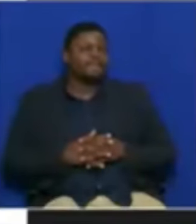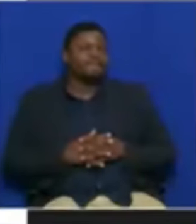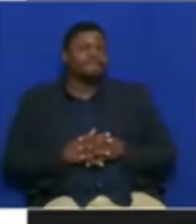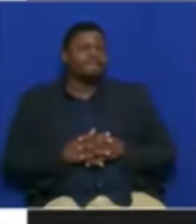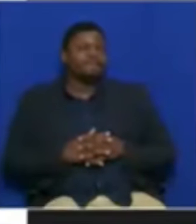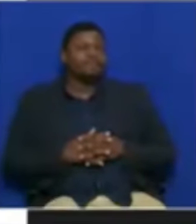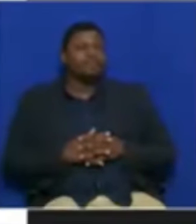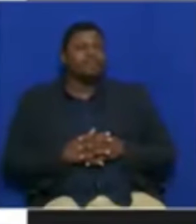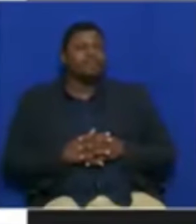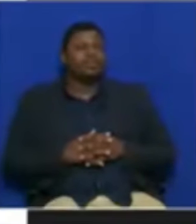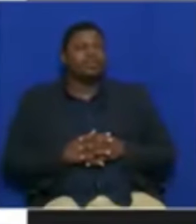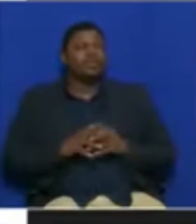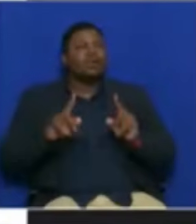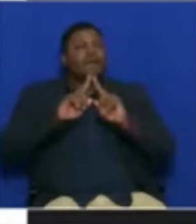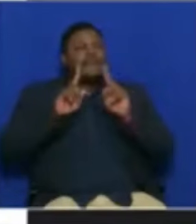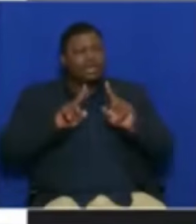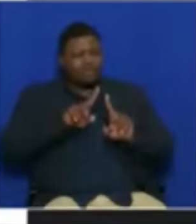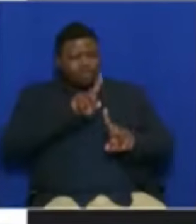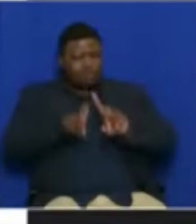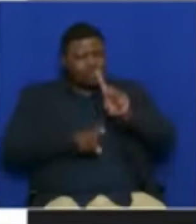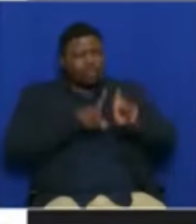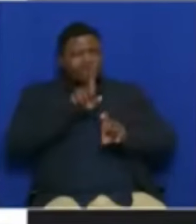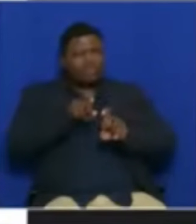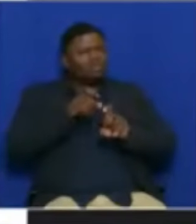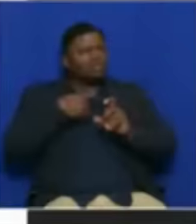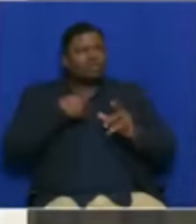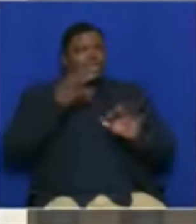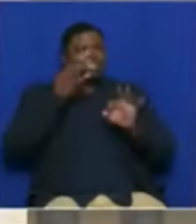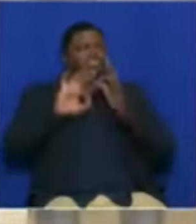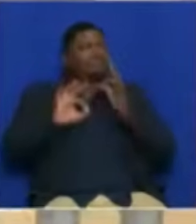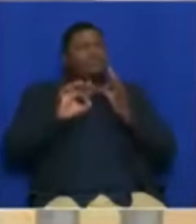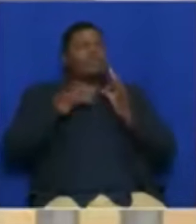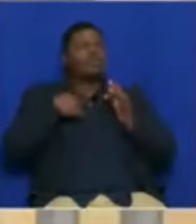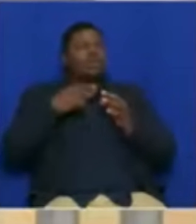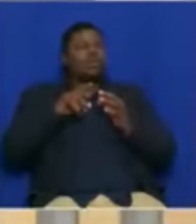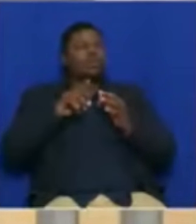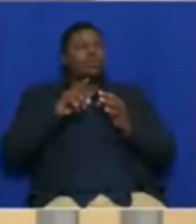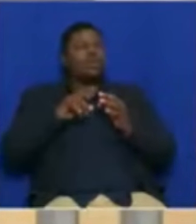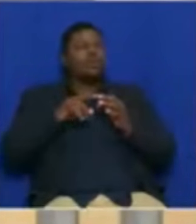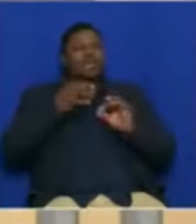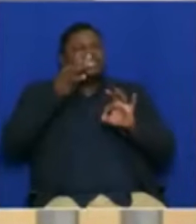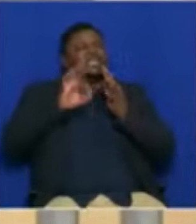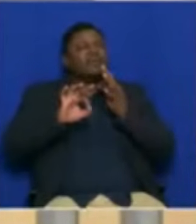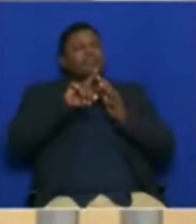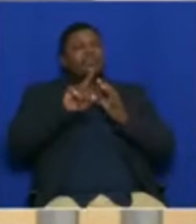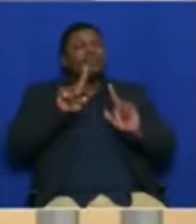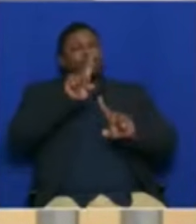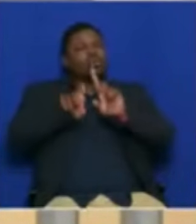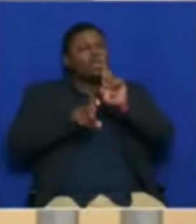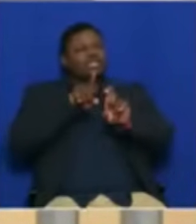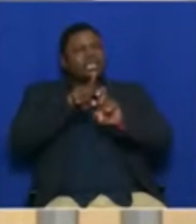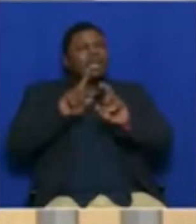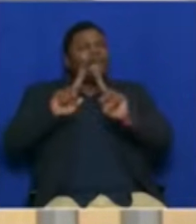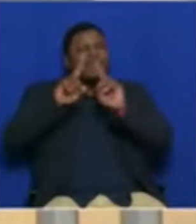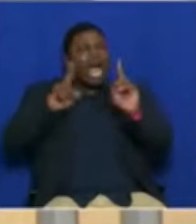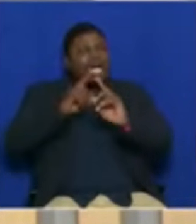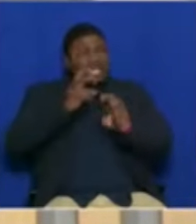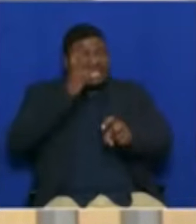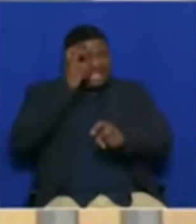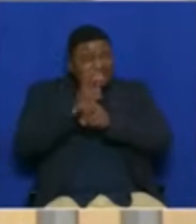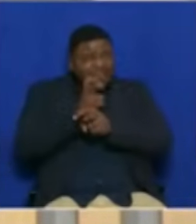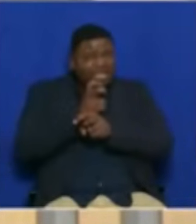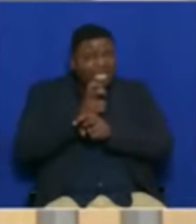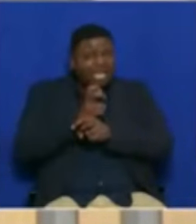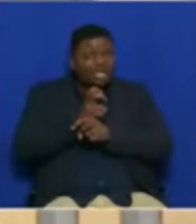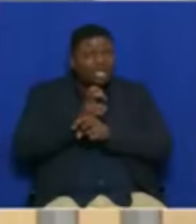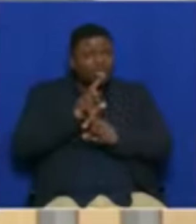straightforward questions with a scenario. It's not metronic and technical questions that a layman would not